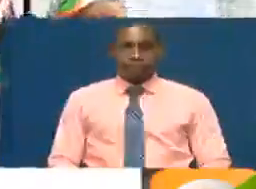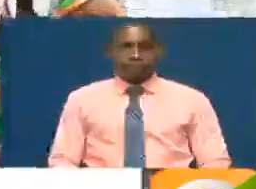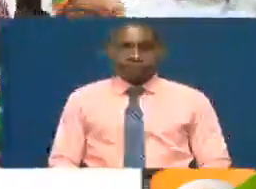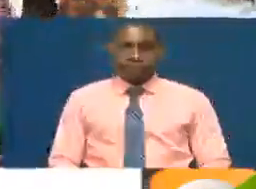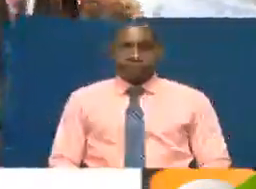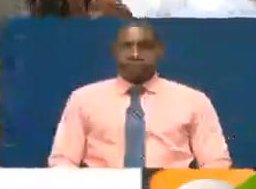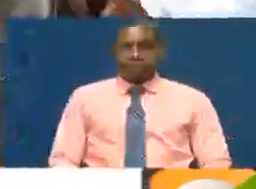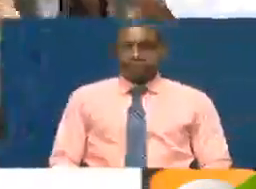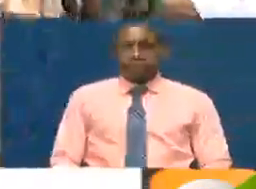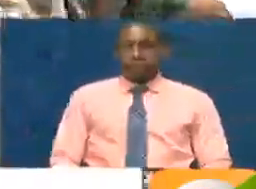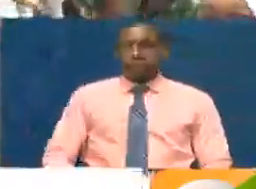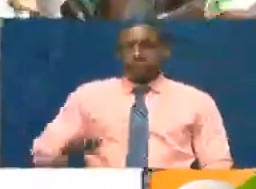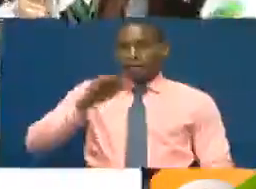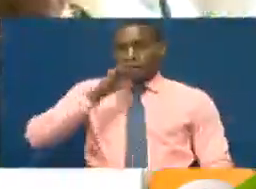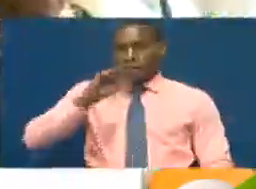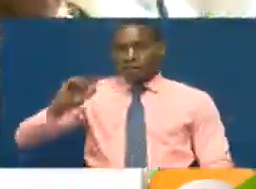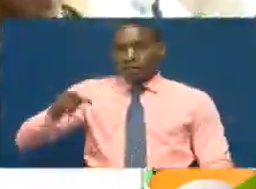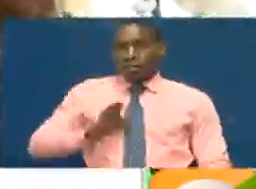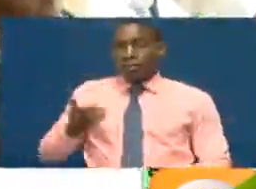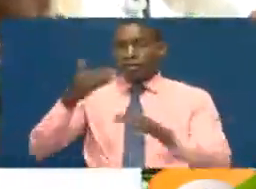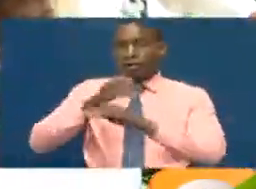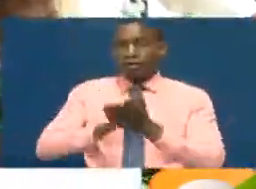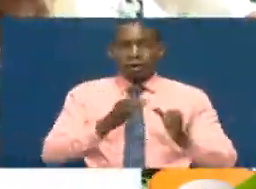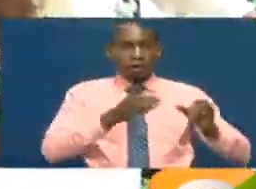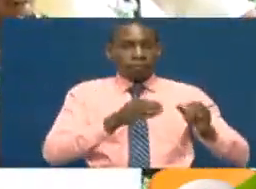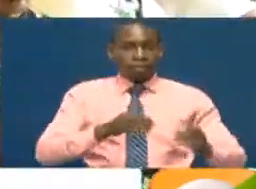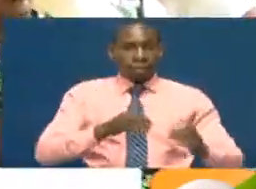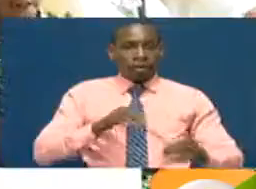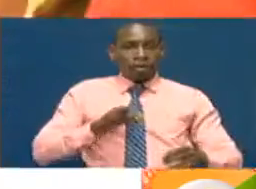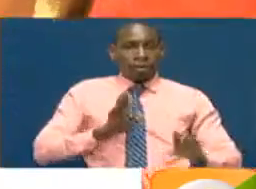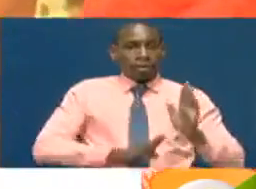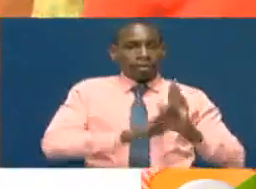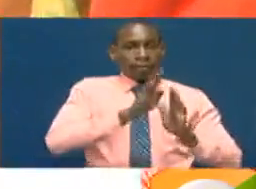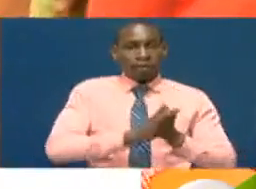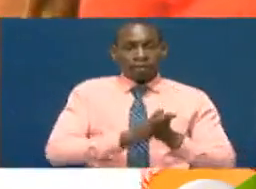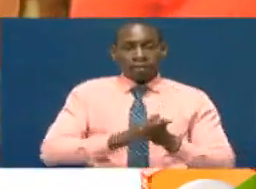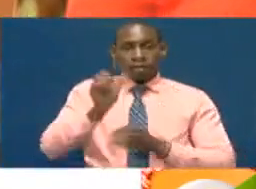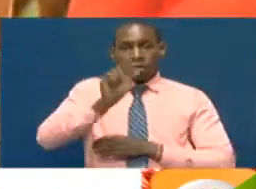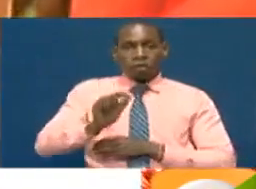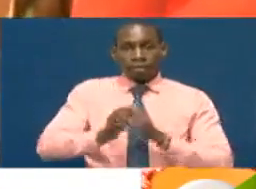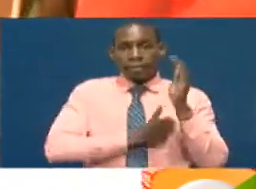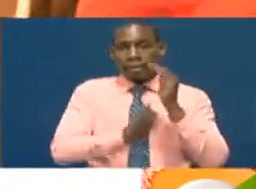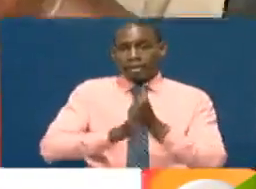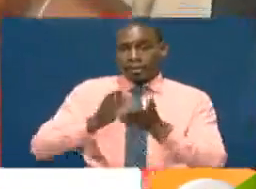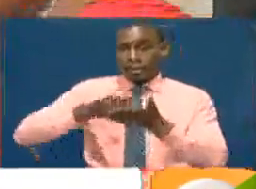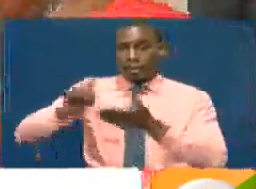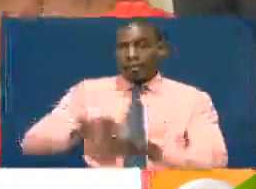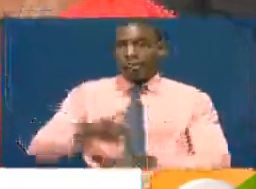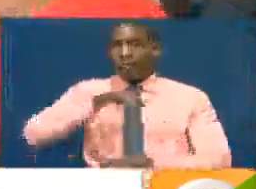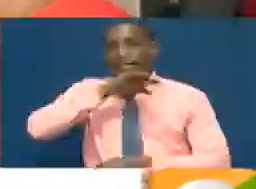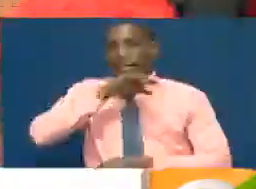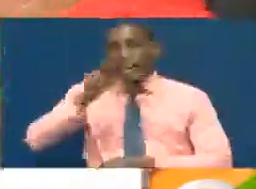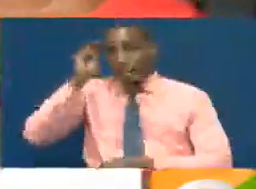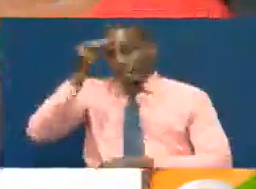The over 500,000 women from the Maendeleo ya Wanawake Coast Region chapter endorsed the Raila